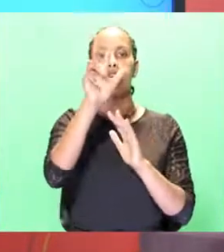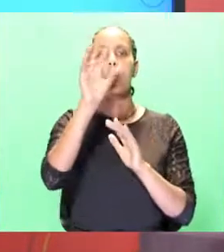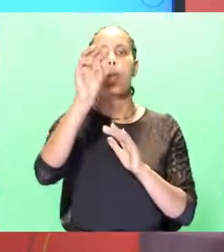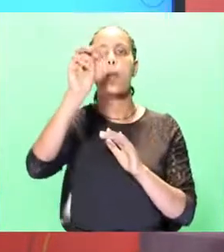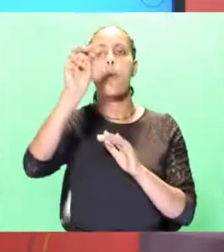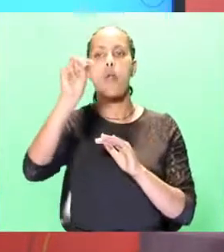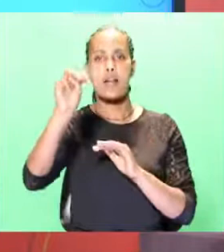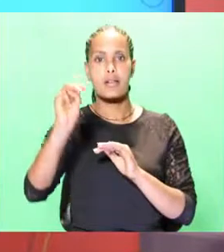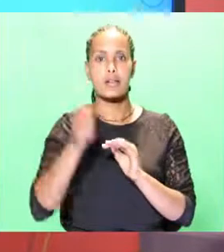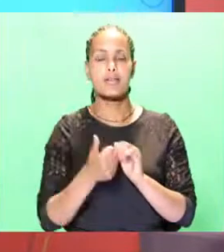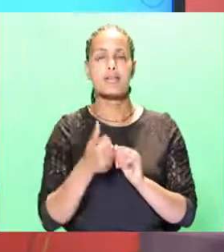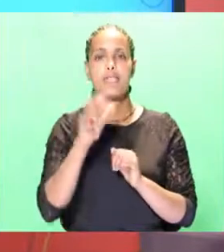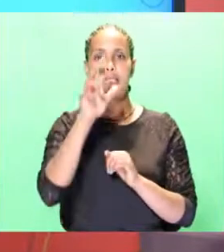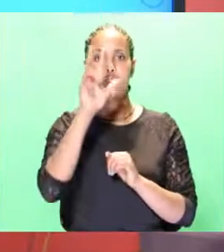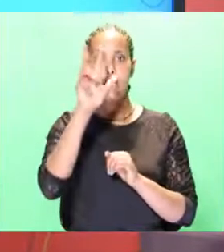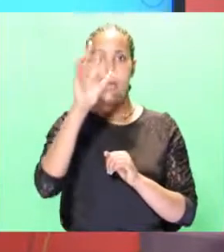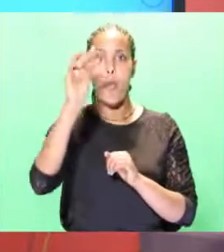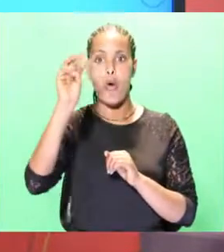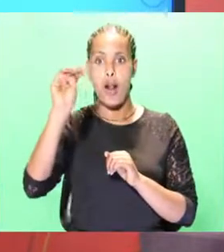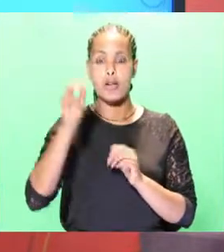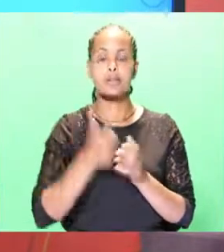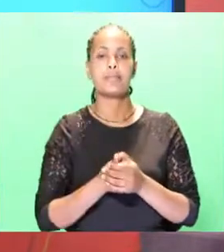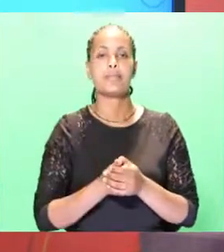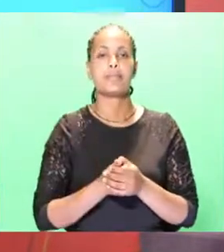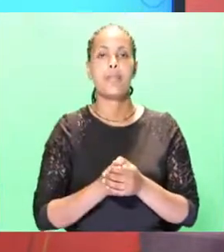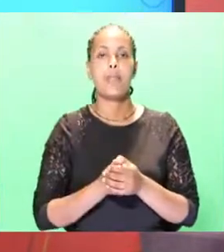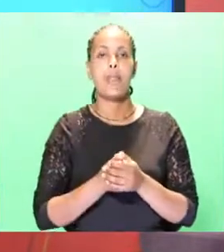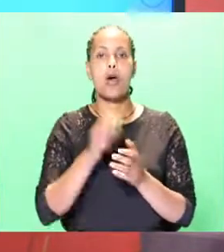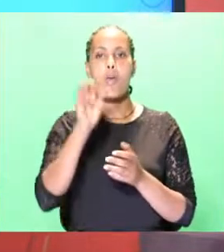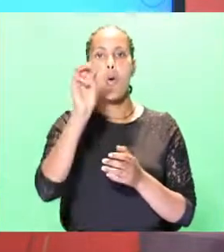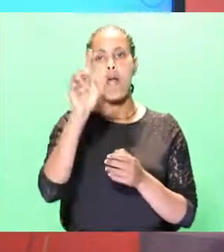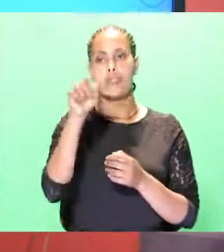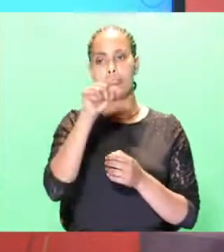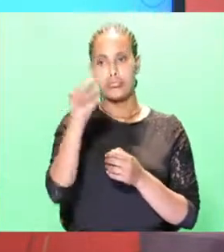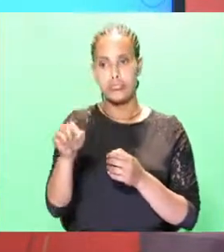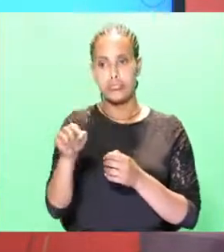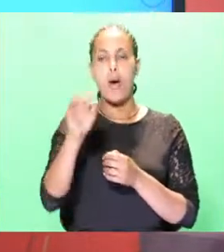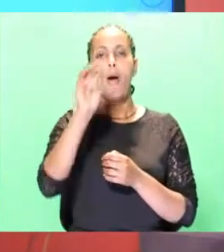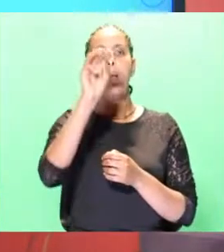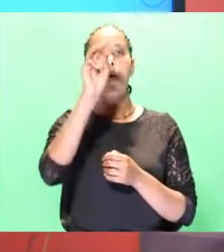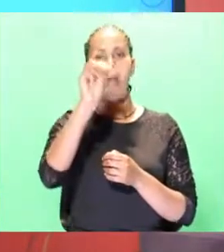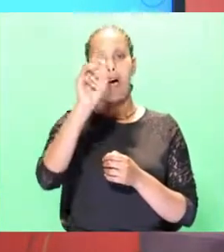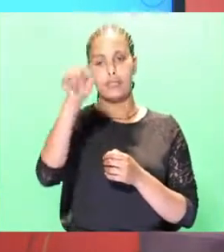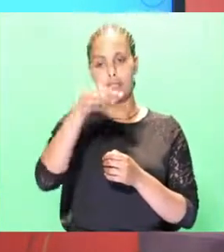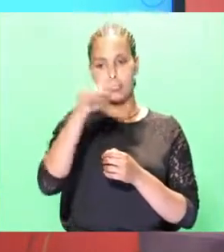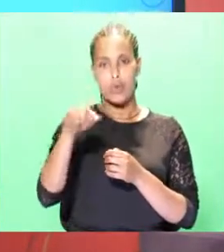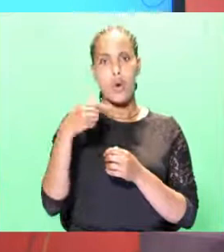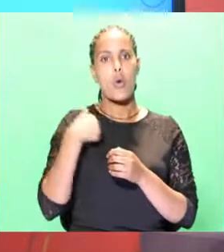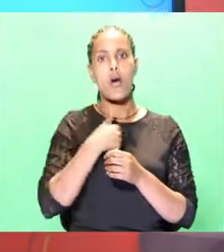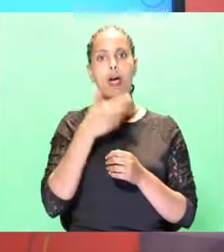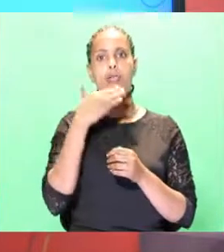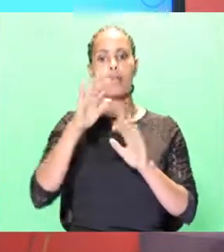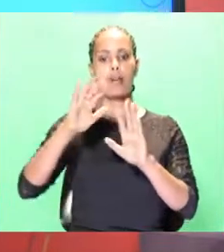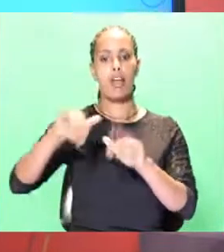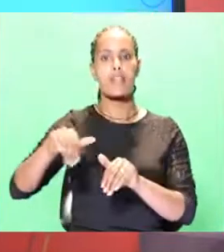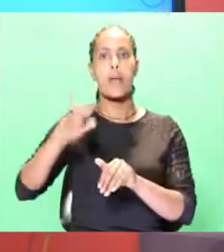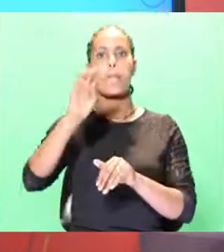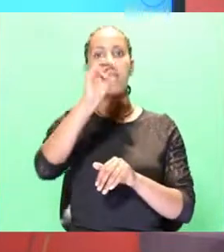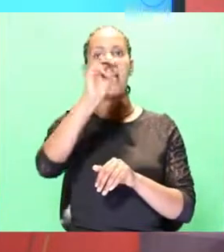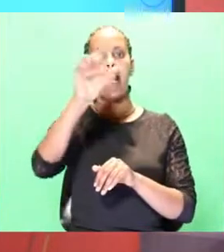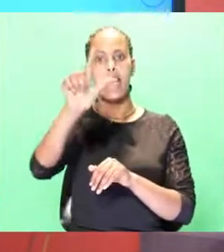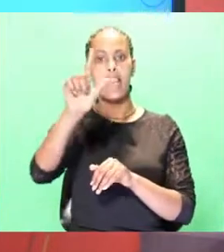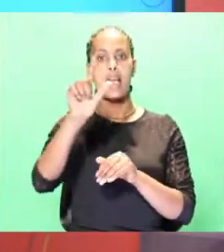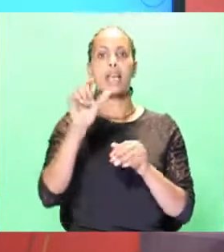molar. 3 molar. Molar will be cancelled by molar. We are left with milliliter, which